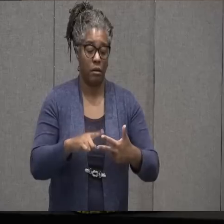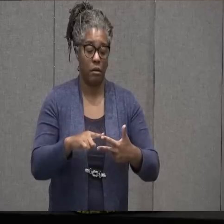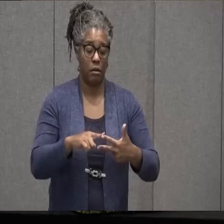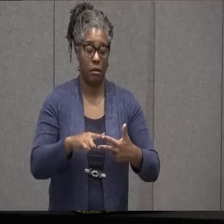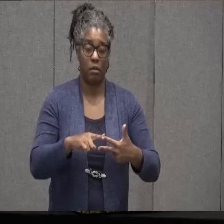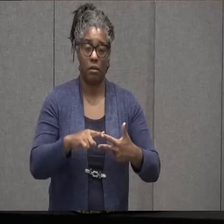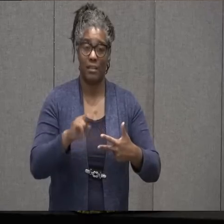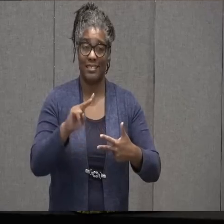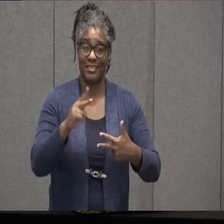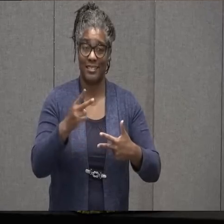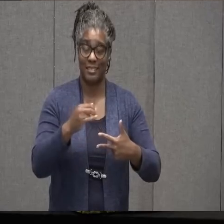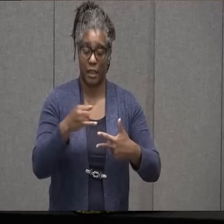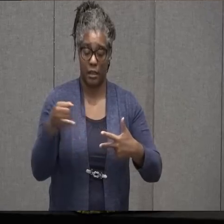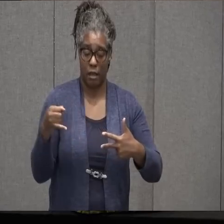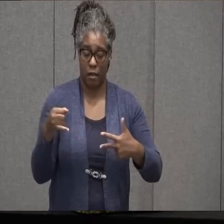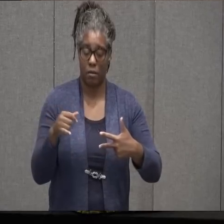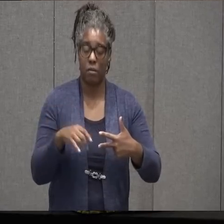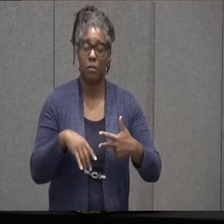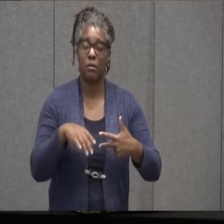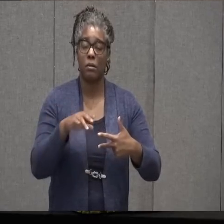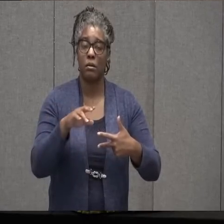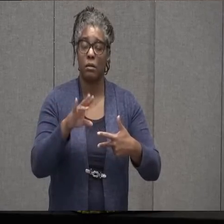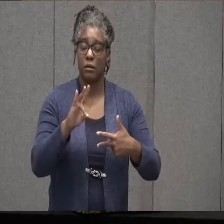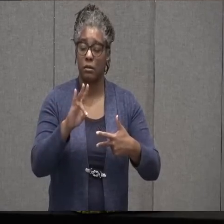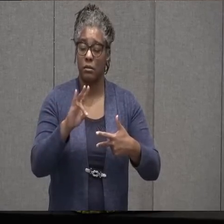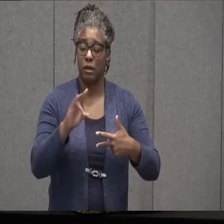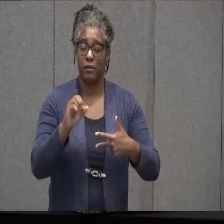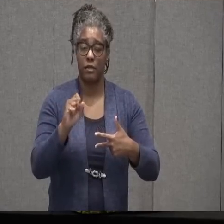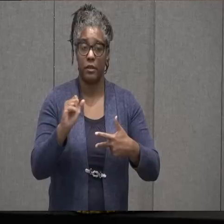7 syllables. And line 3,